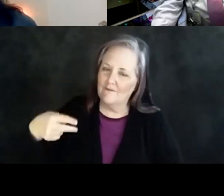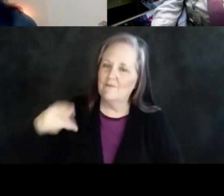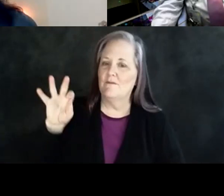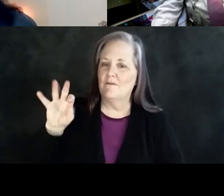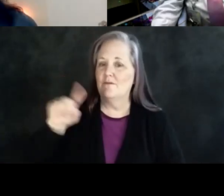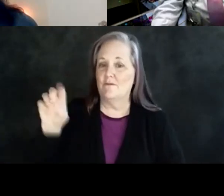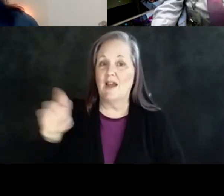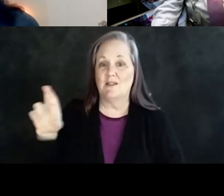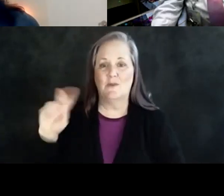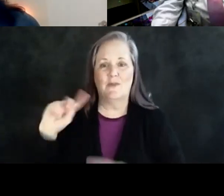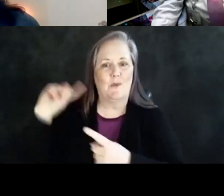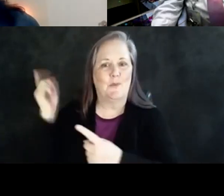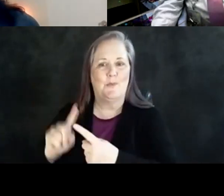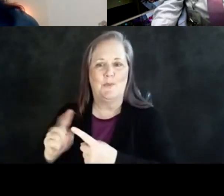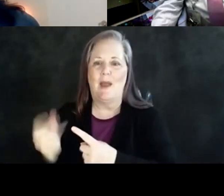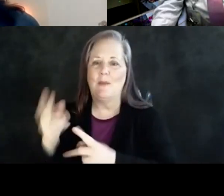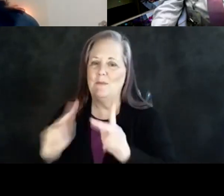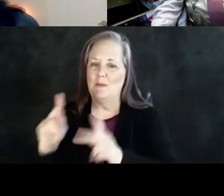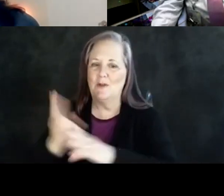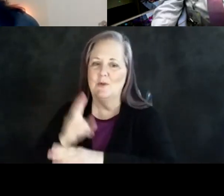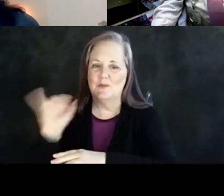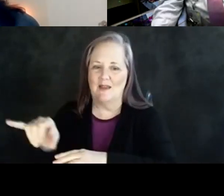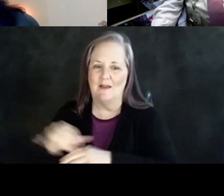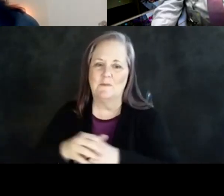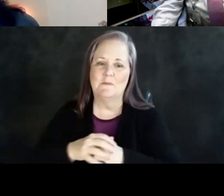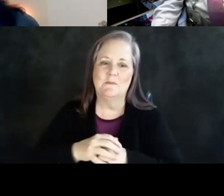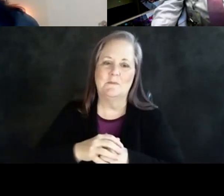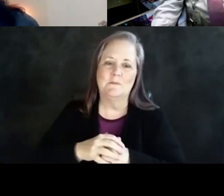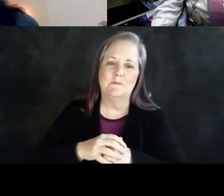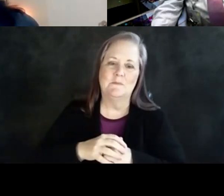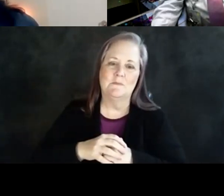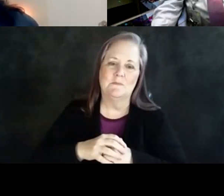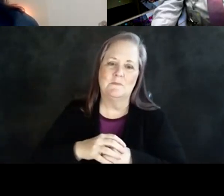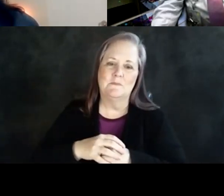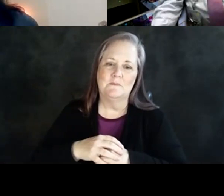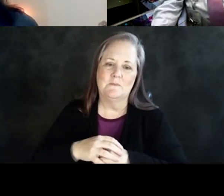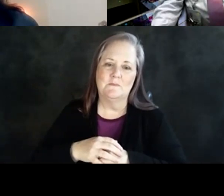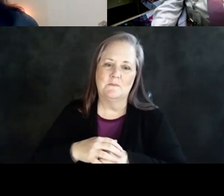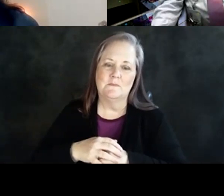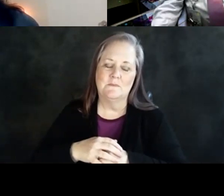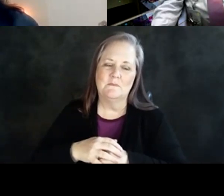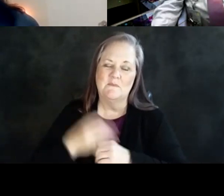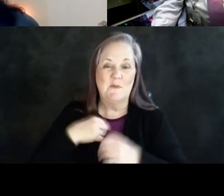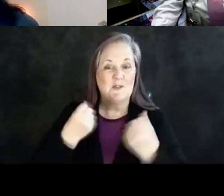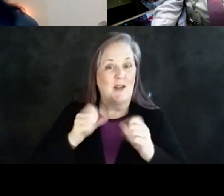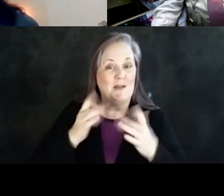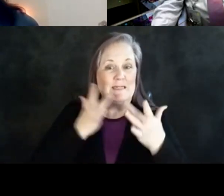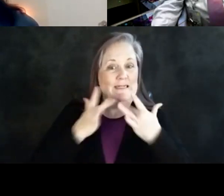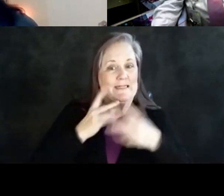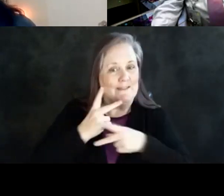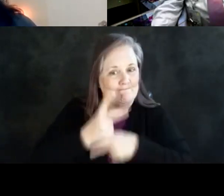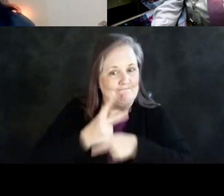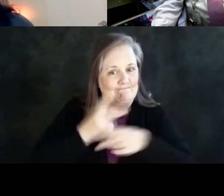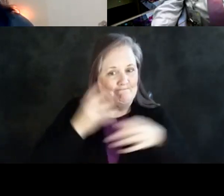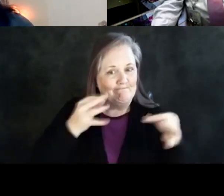that we're able to work with. So we try to look really carefully and make very judicious decisions with the limited amount of vaccine